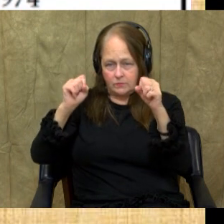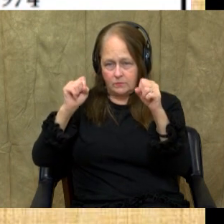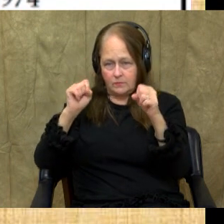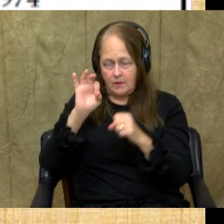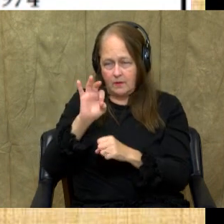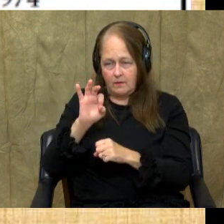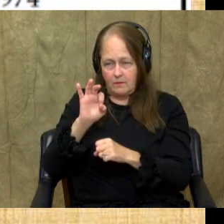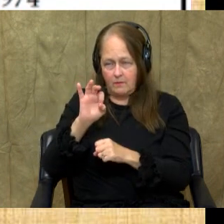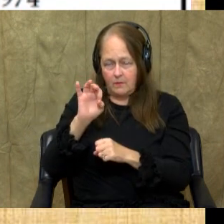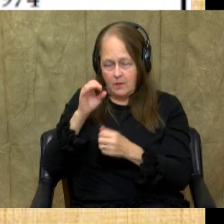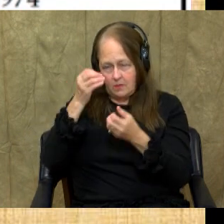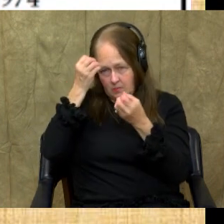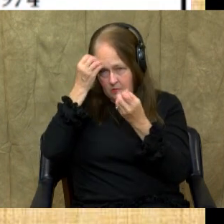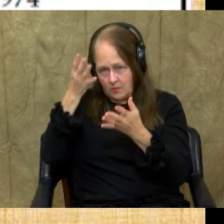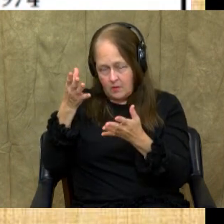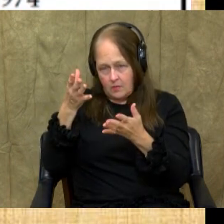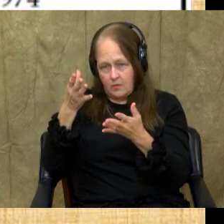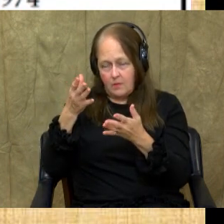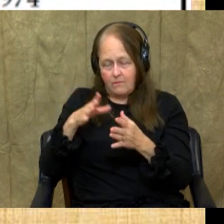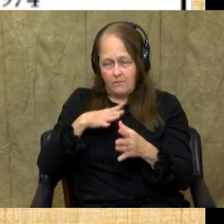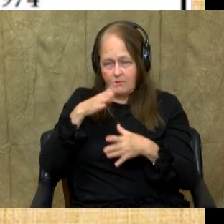CORE,